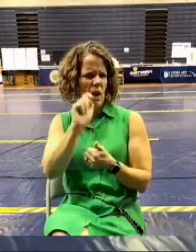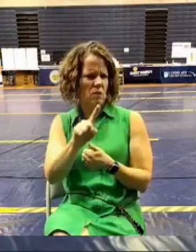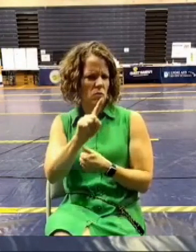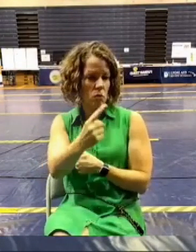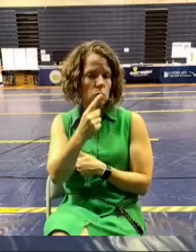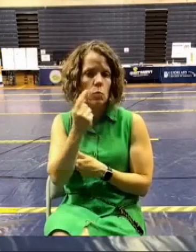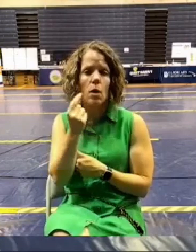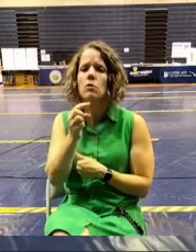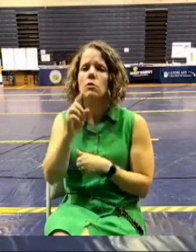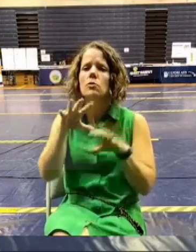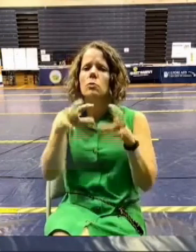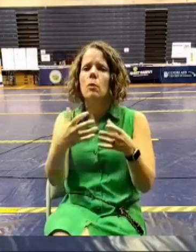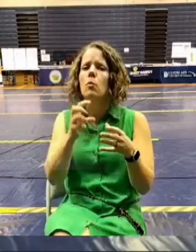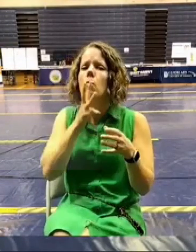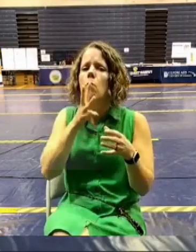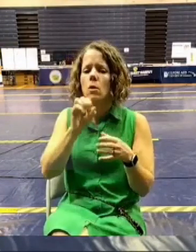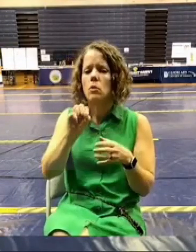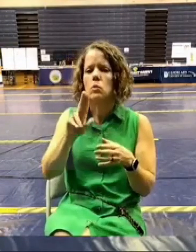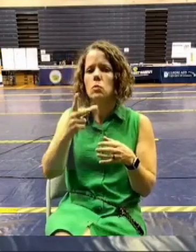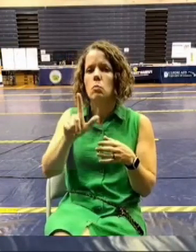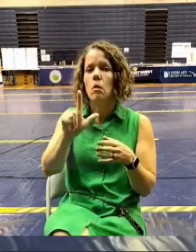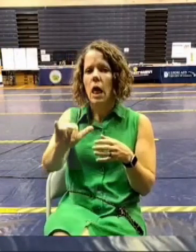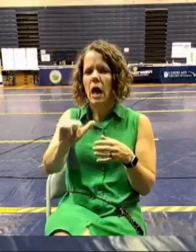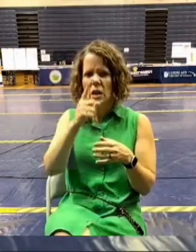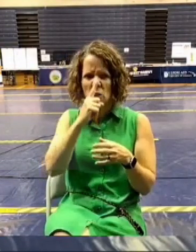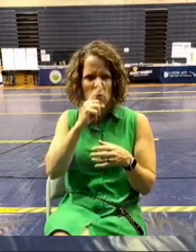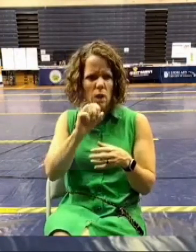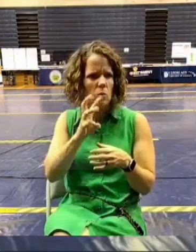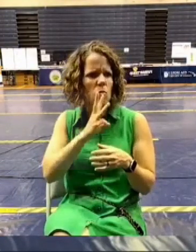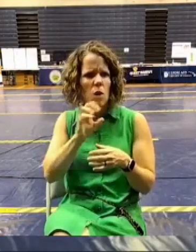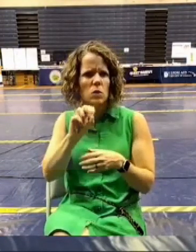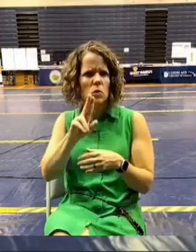Is one, if we could get a detailed update from Department of